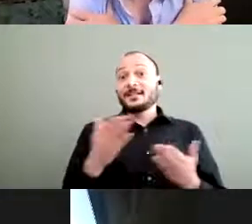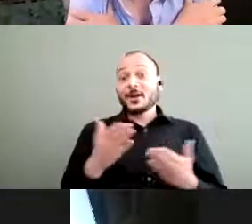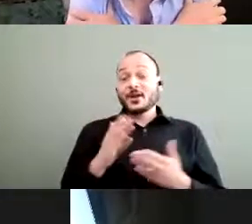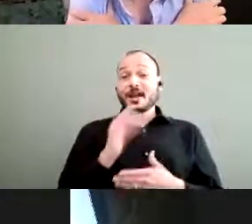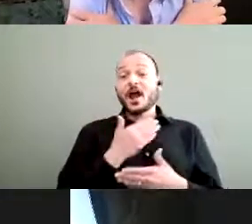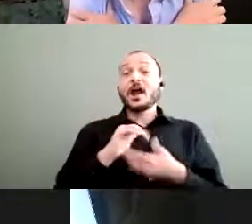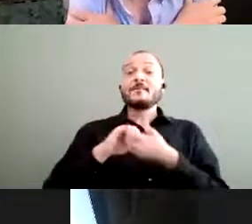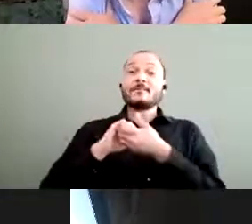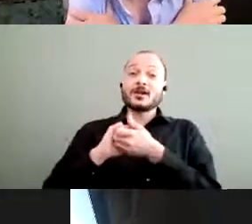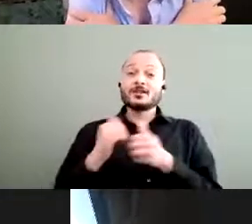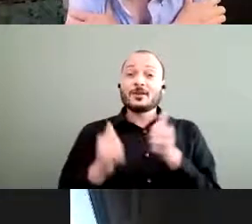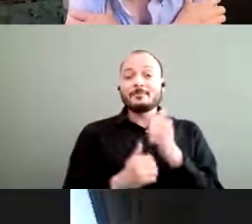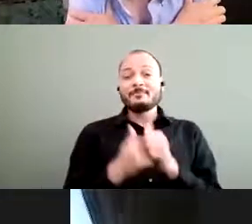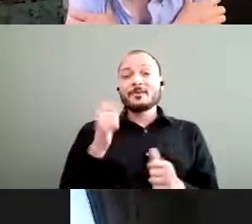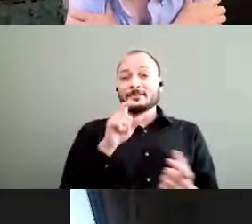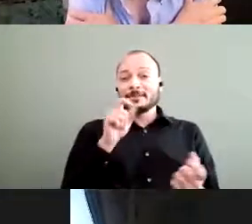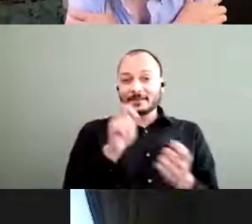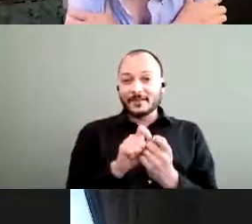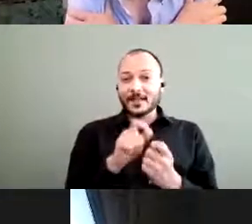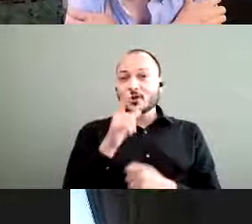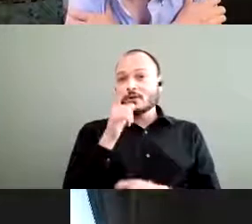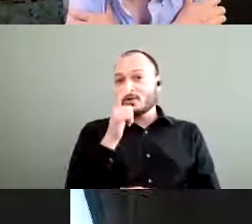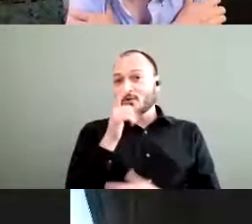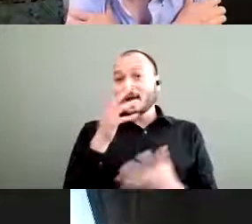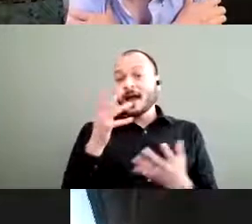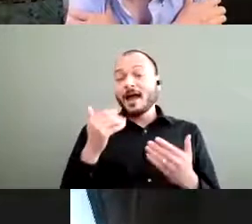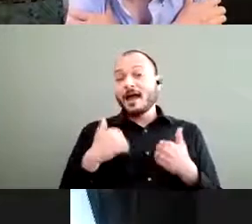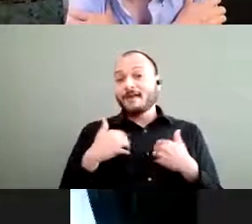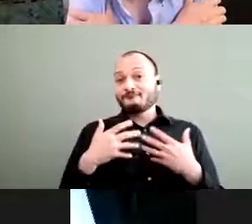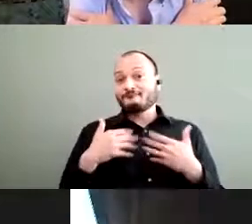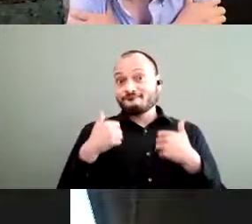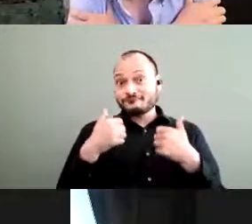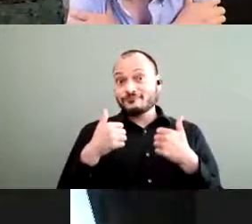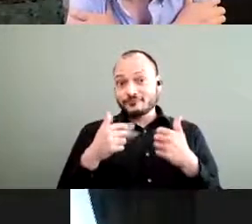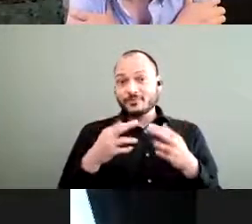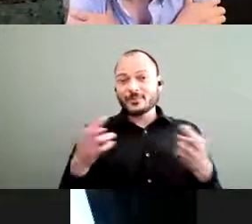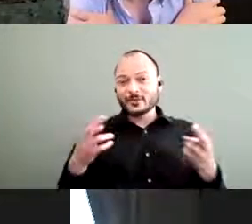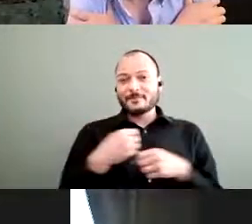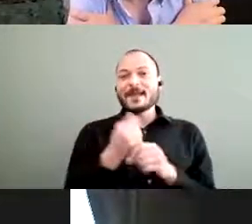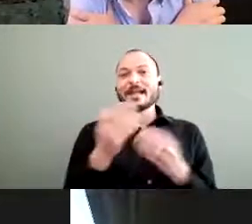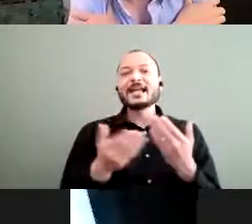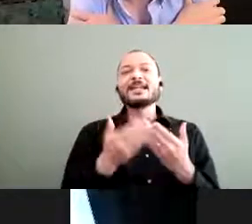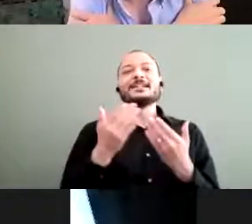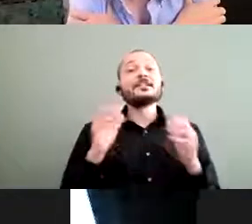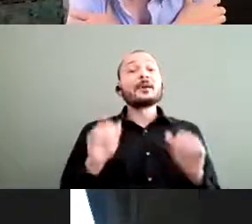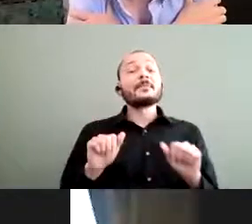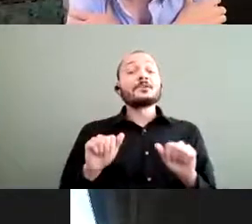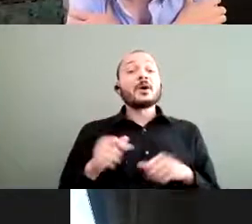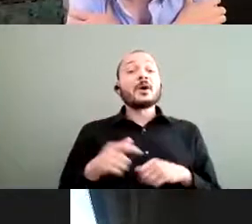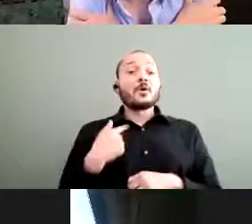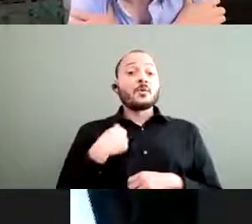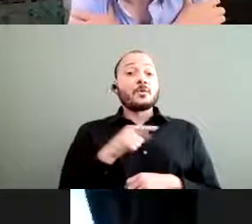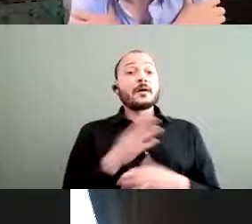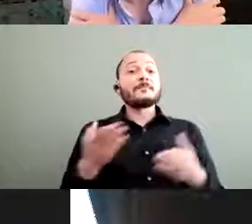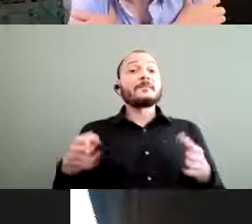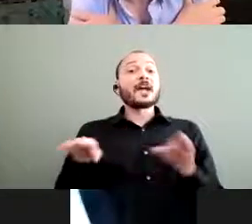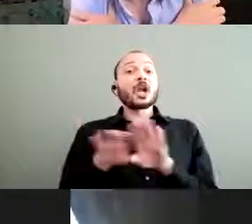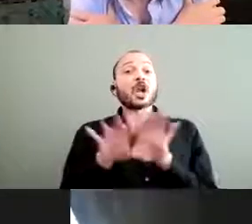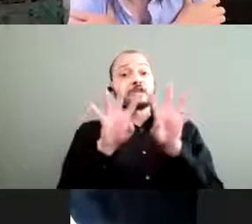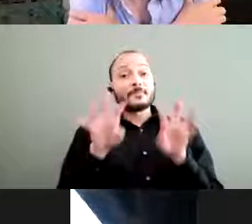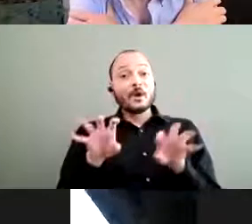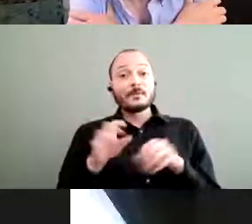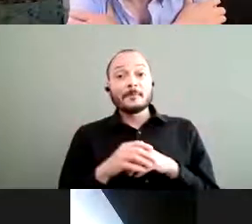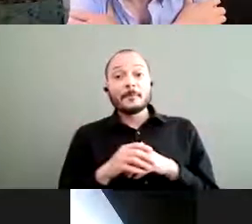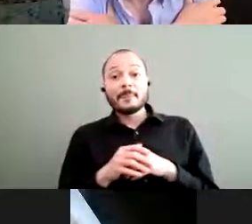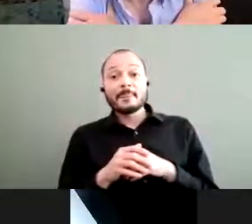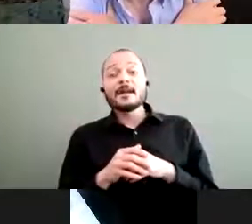most particularly who are have great resources to make this as easy as possible. So we'll maybe close the poll in a few seconds. It